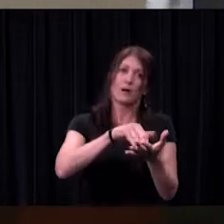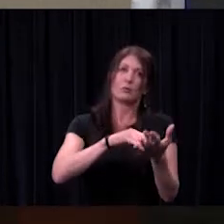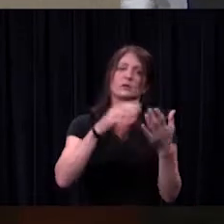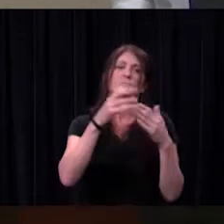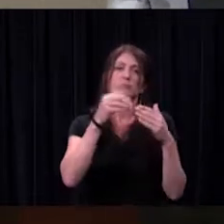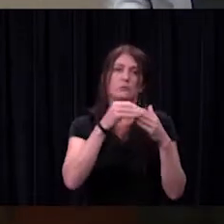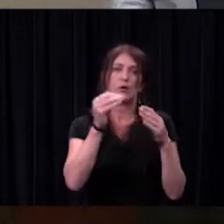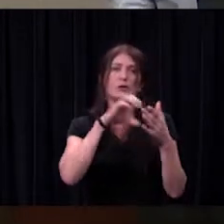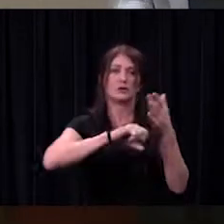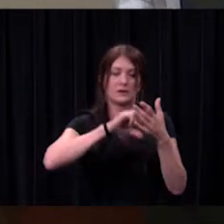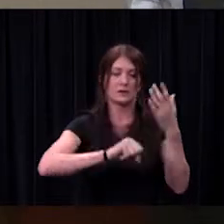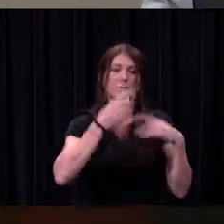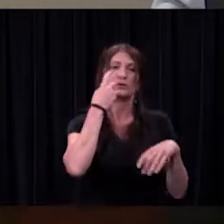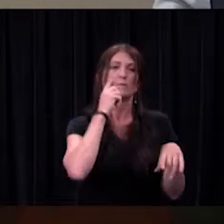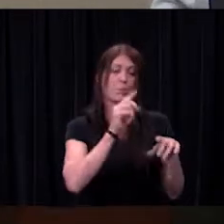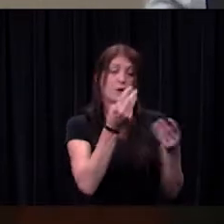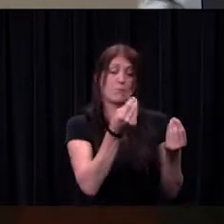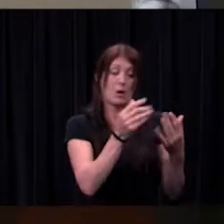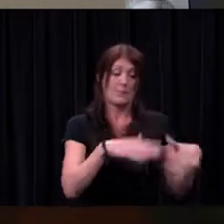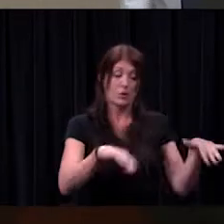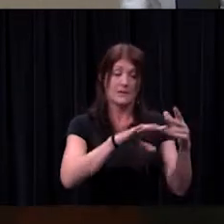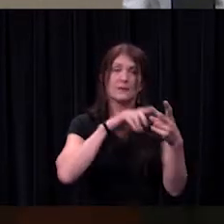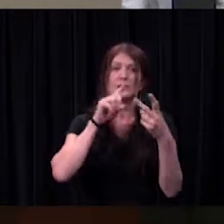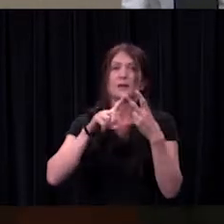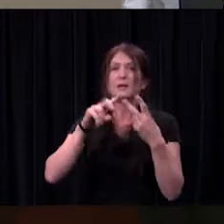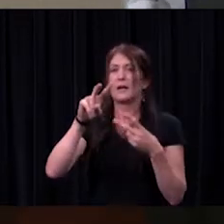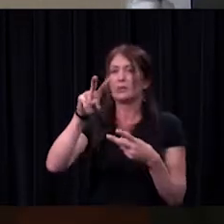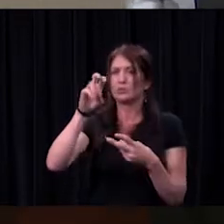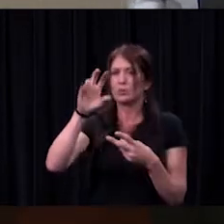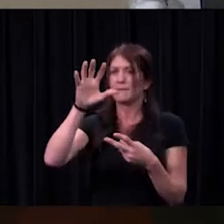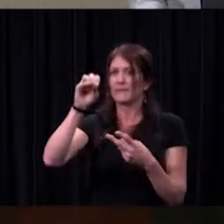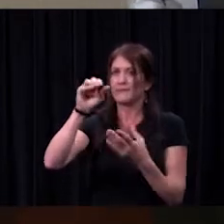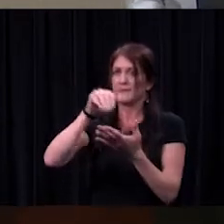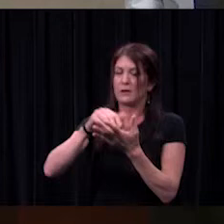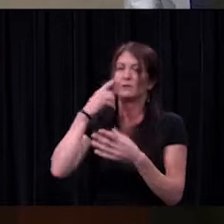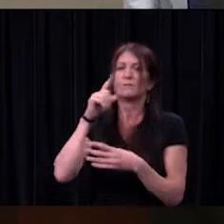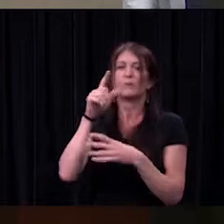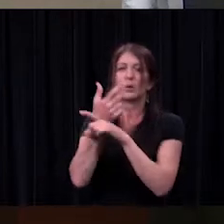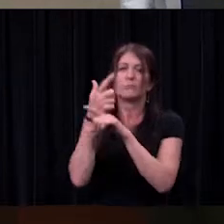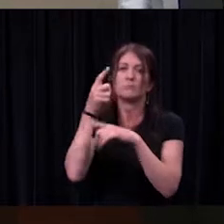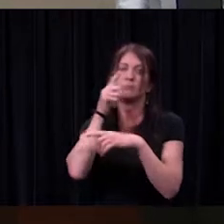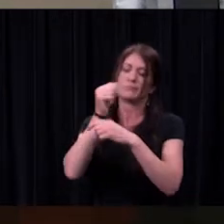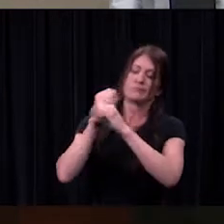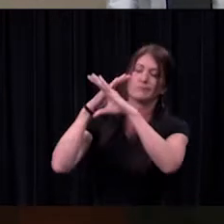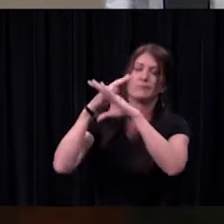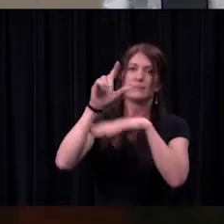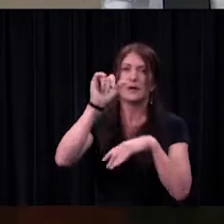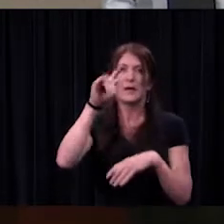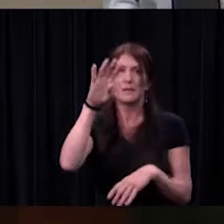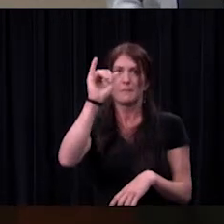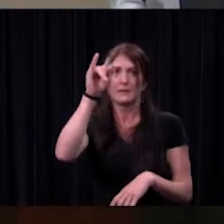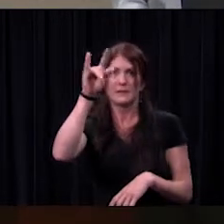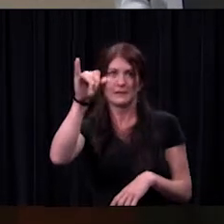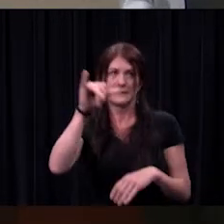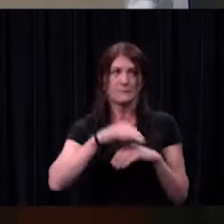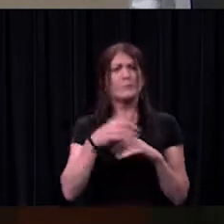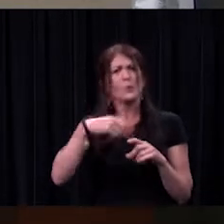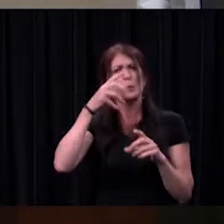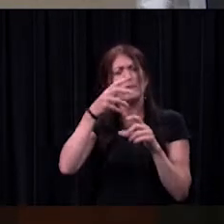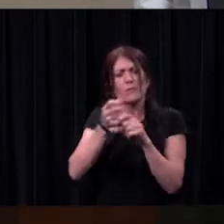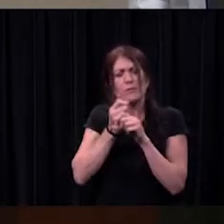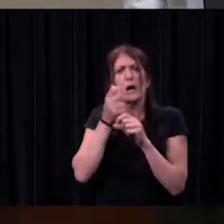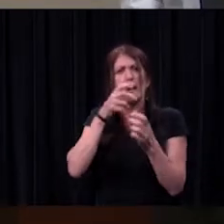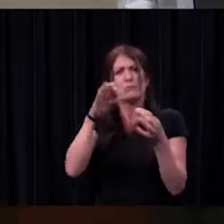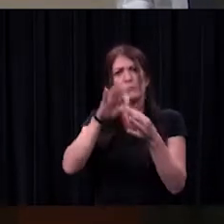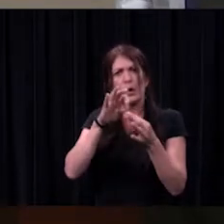for the liability. We see a diminishing returns. We've received quotes to go higher deductibles, but we're kind of at